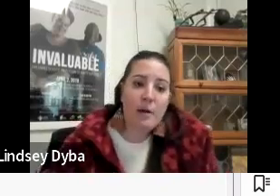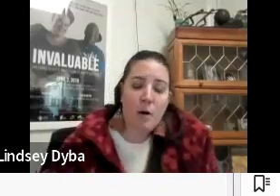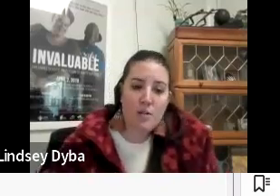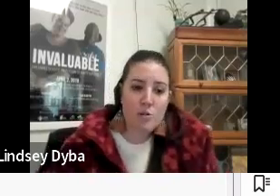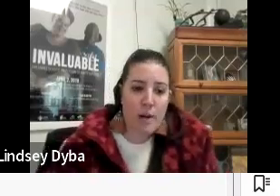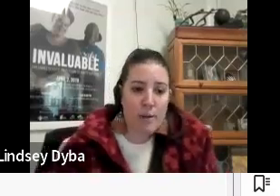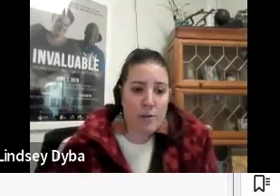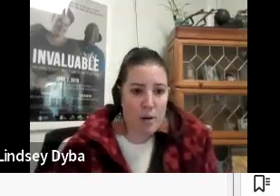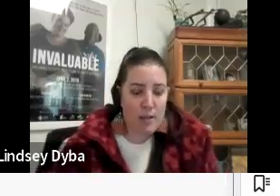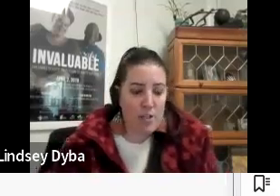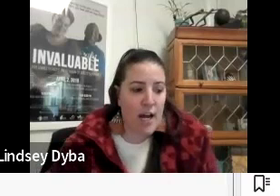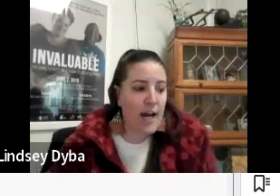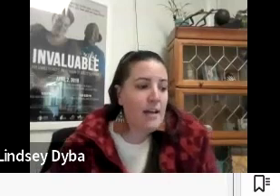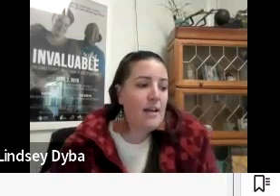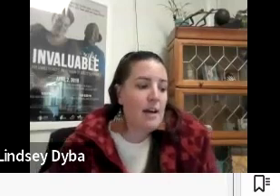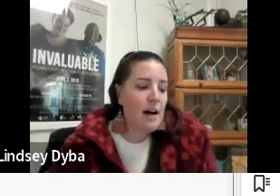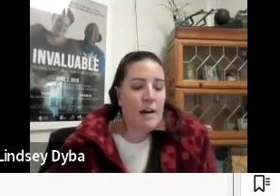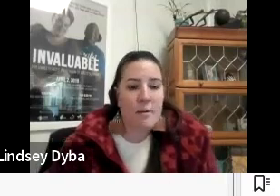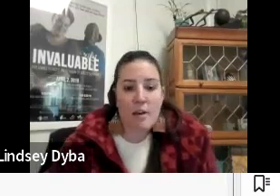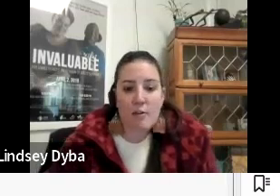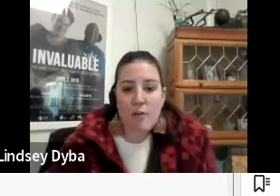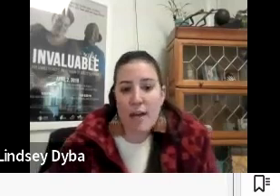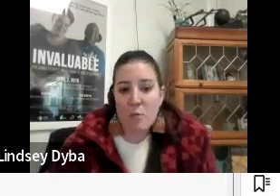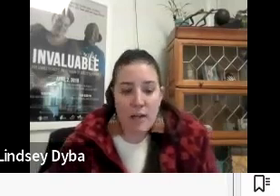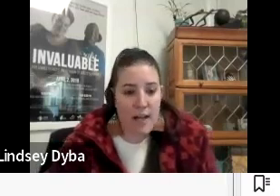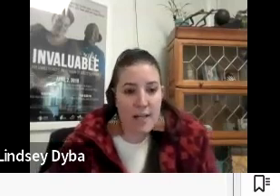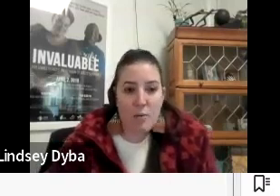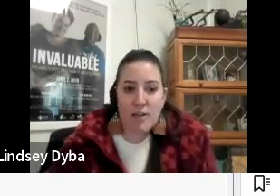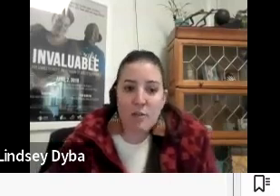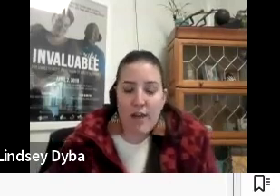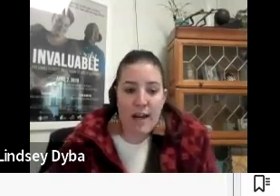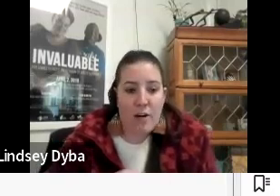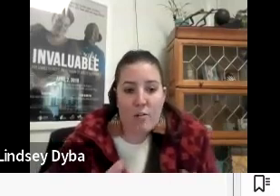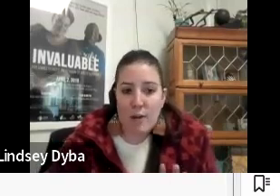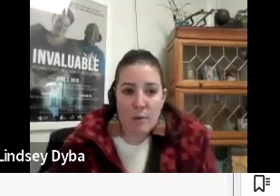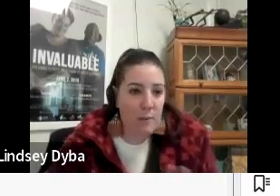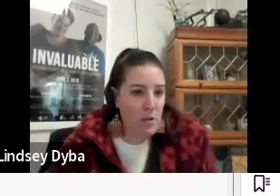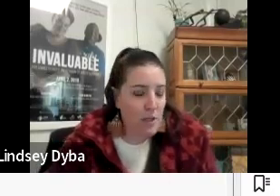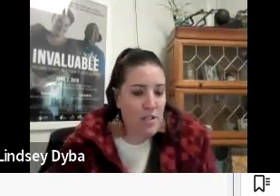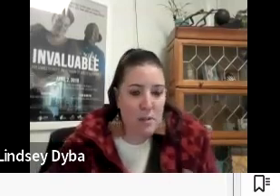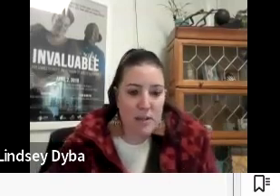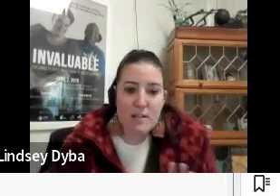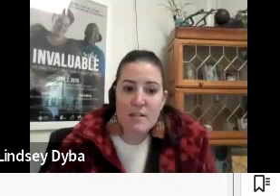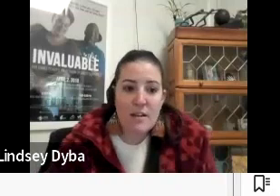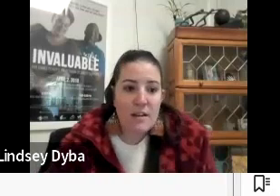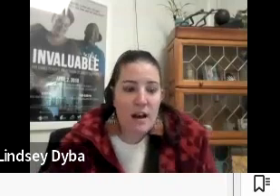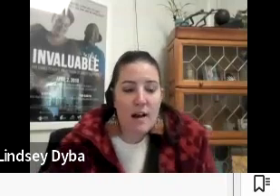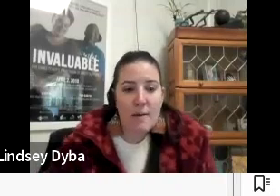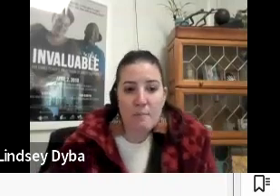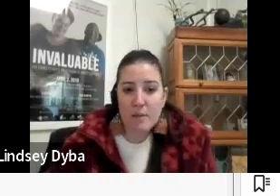that I will also drop in the chat. If anyone can fill that out, family members,